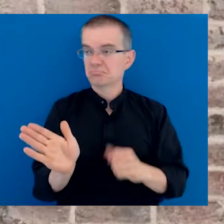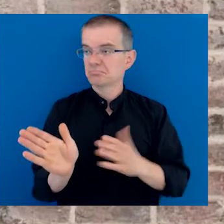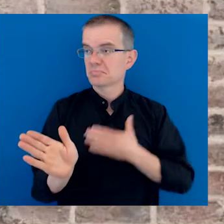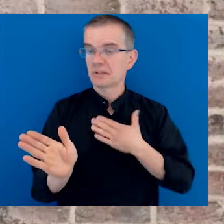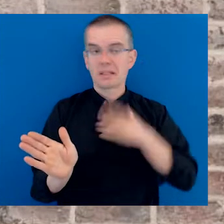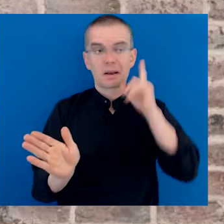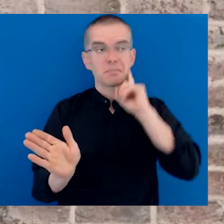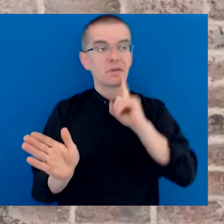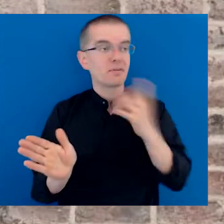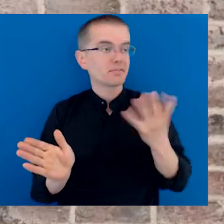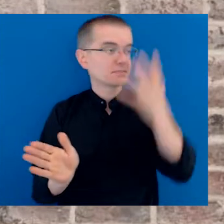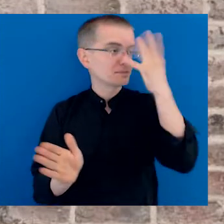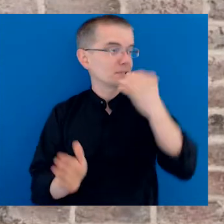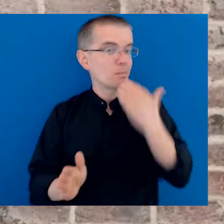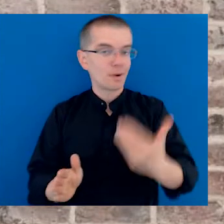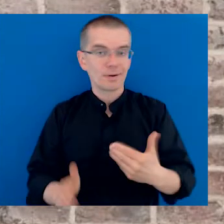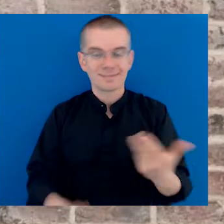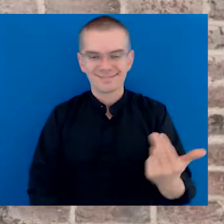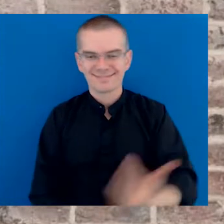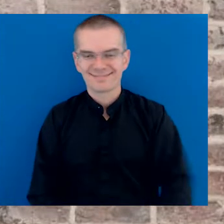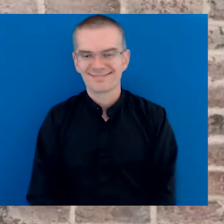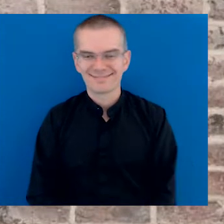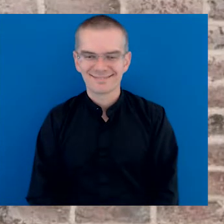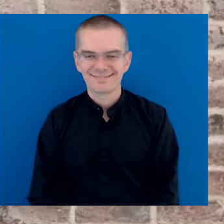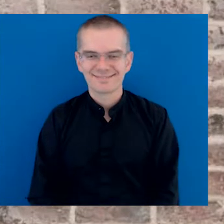"Isn't it great to be deaf?"